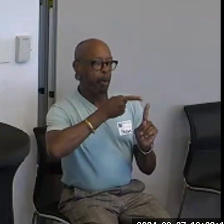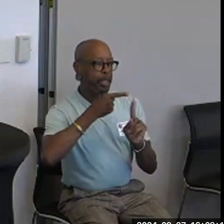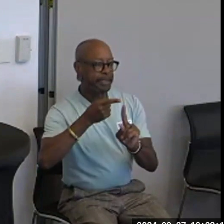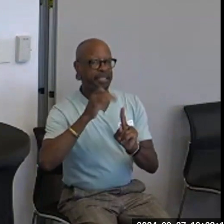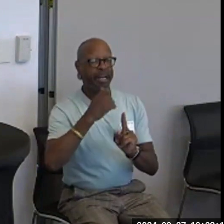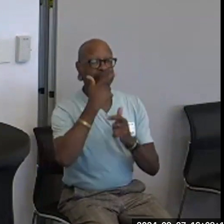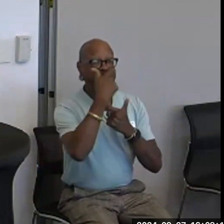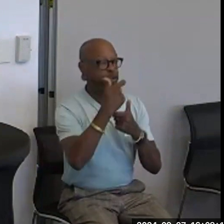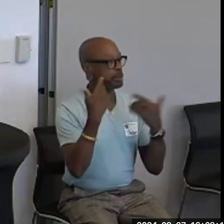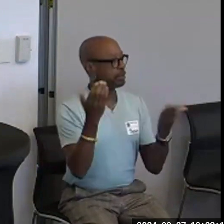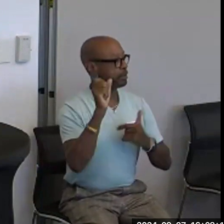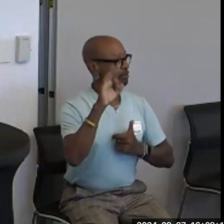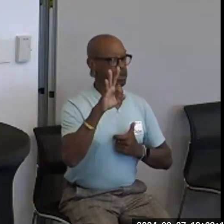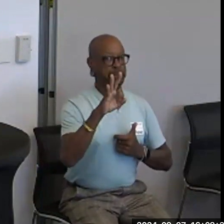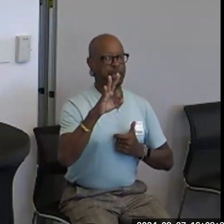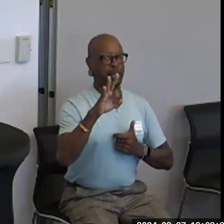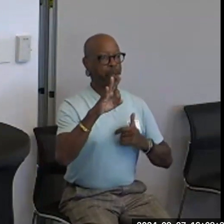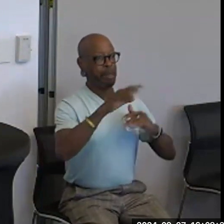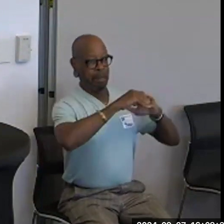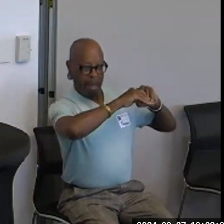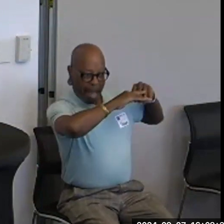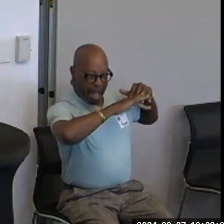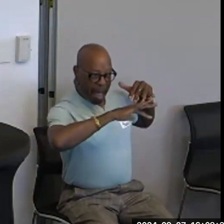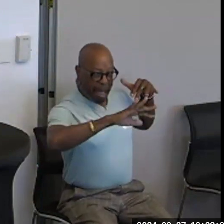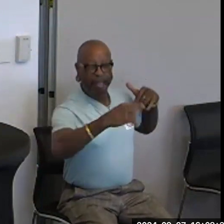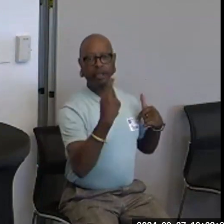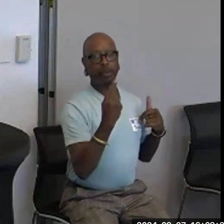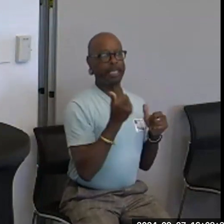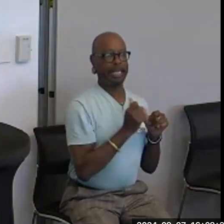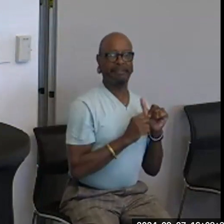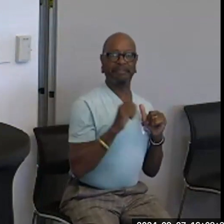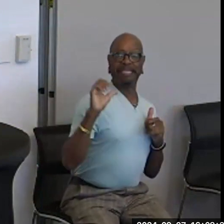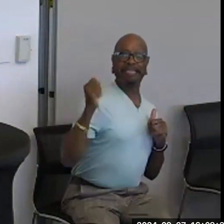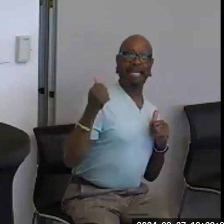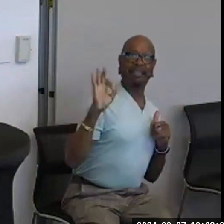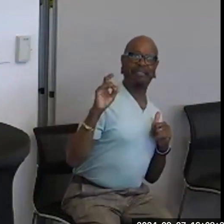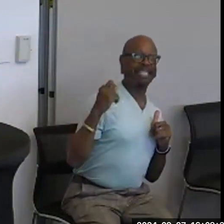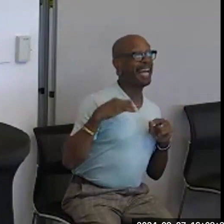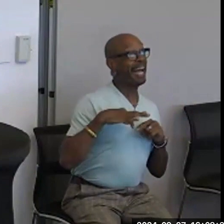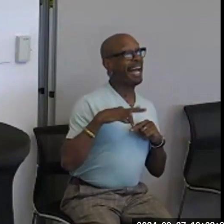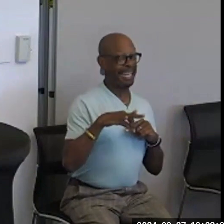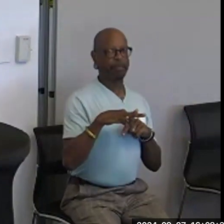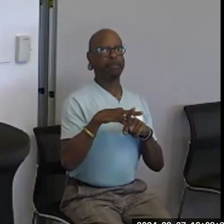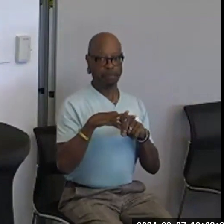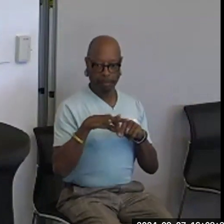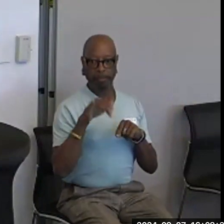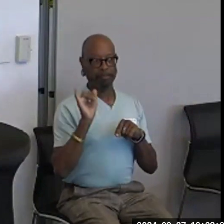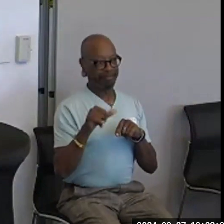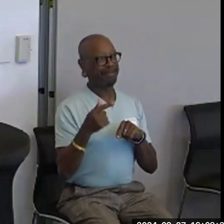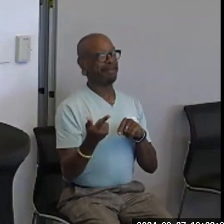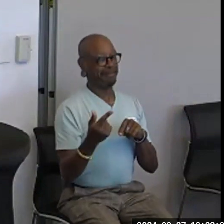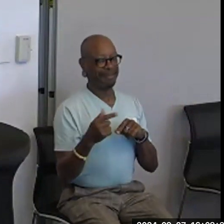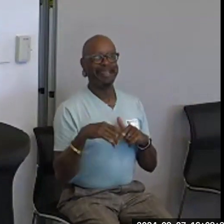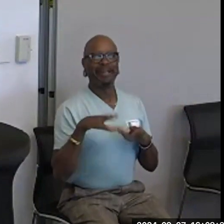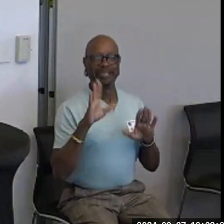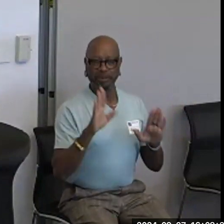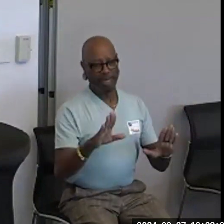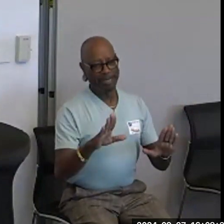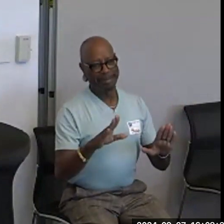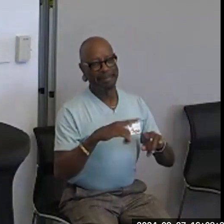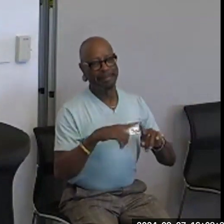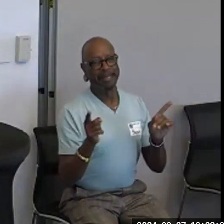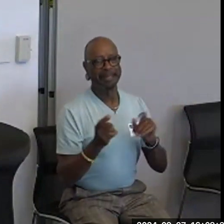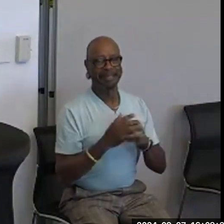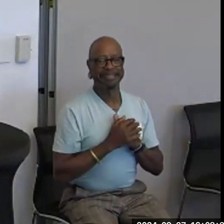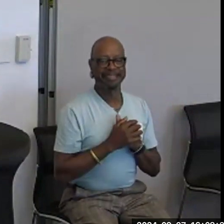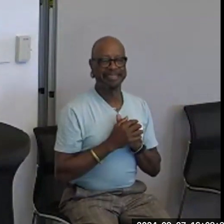San Francisco, there's one every 10 feet. And so that's all great.